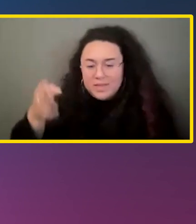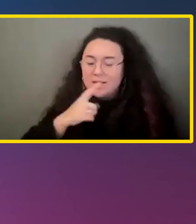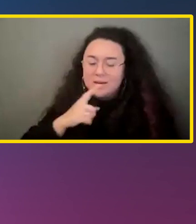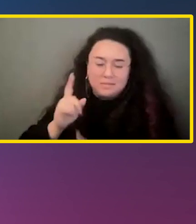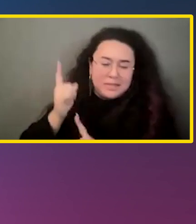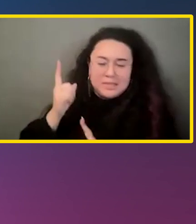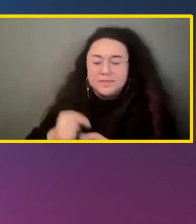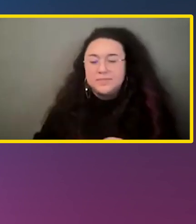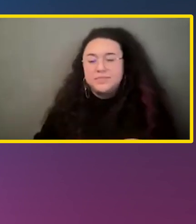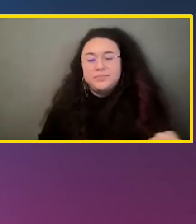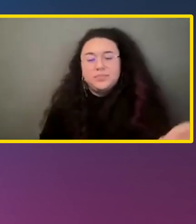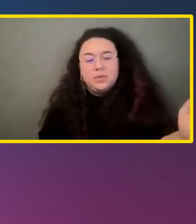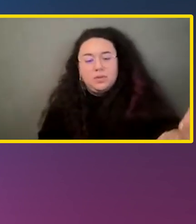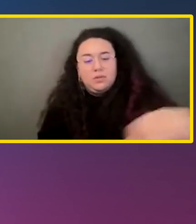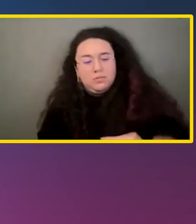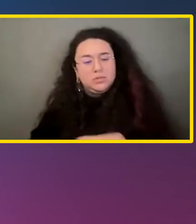minute. Oh, I